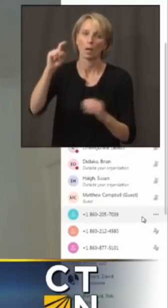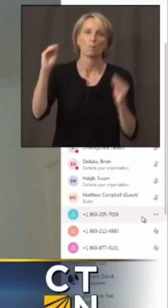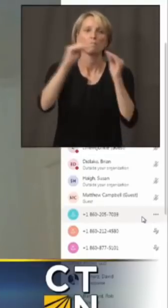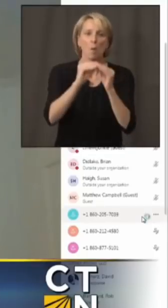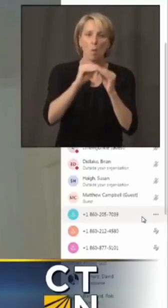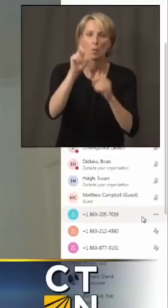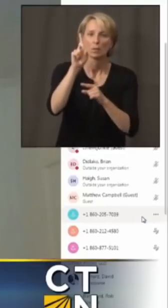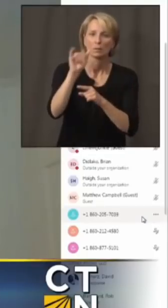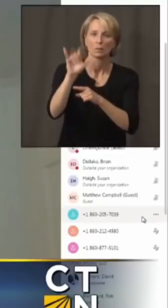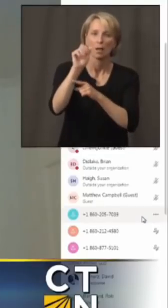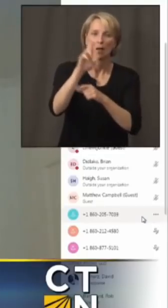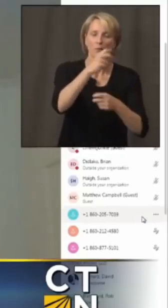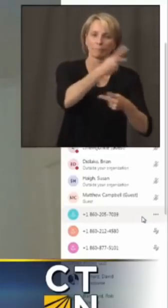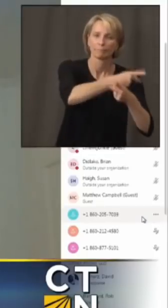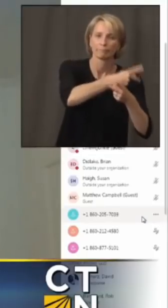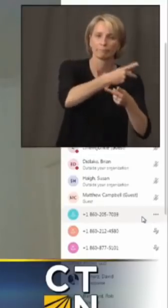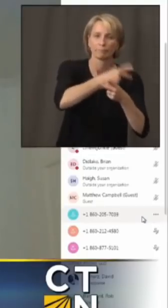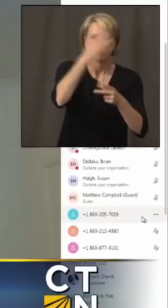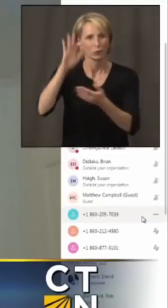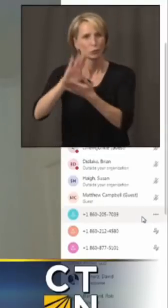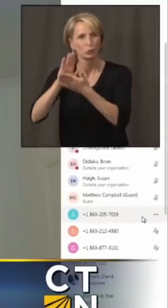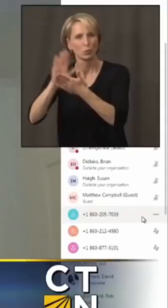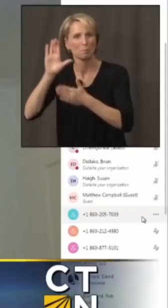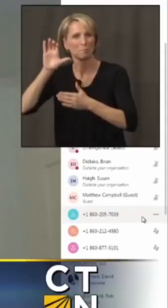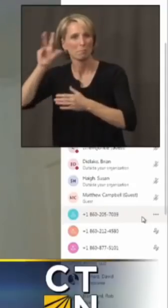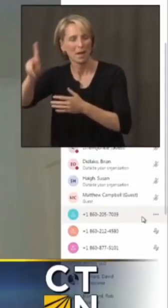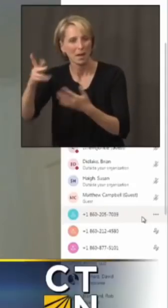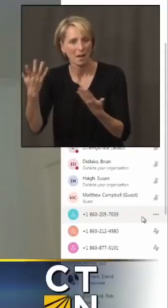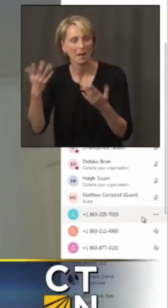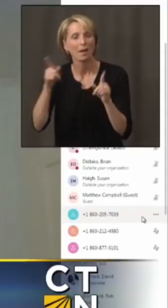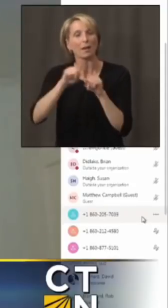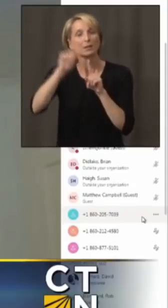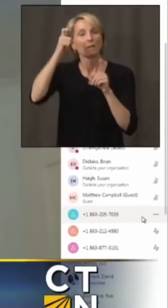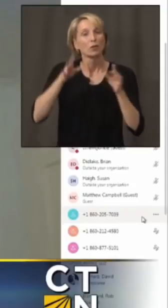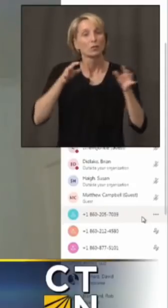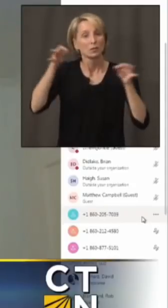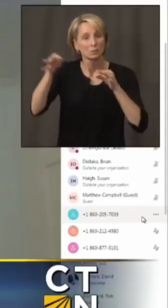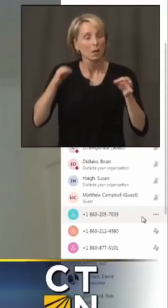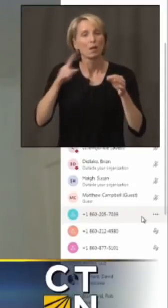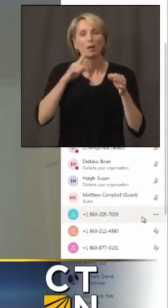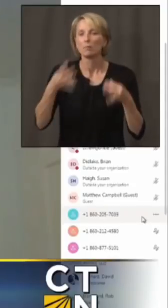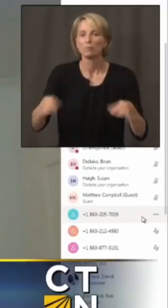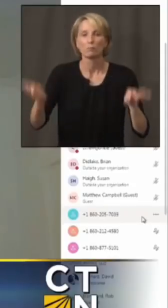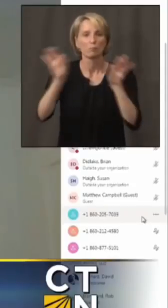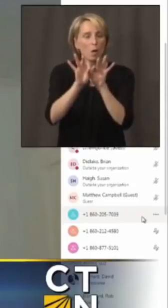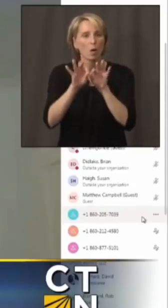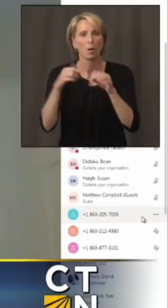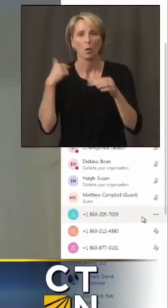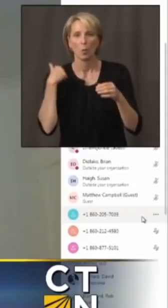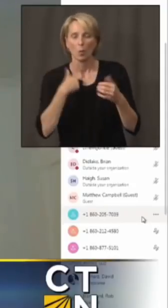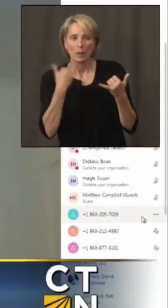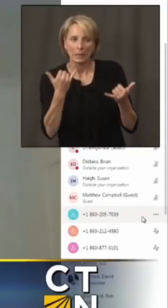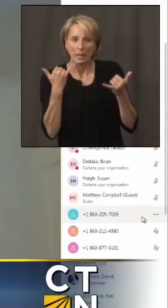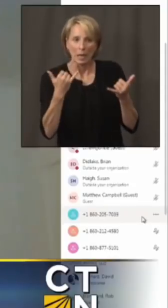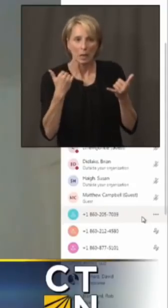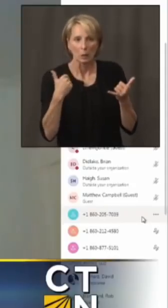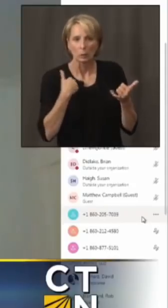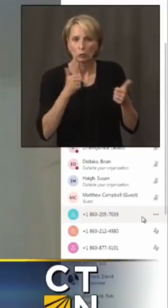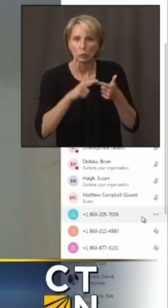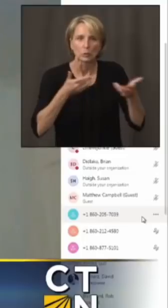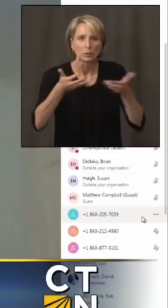children who need childcare. So as the governor said, we're really looking to communities